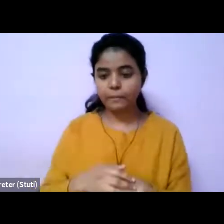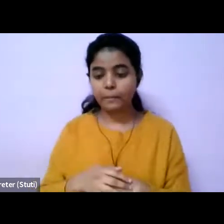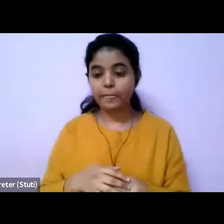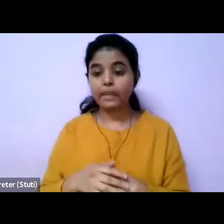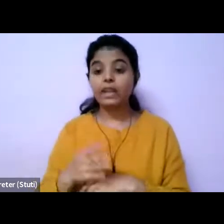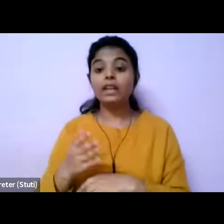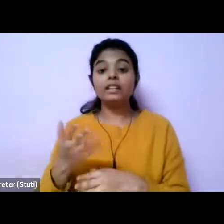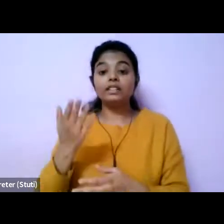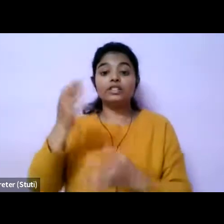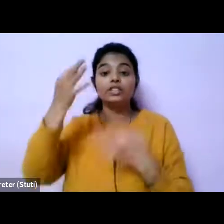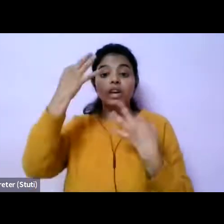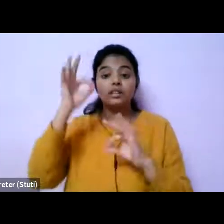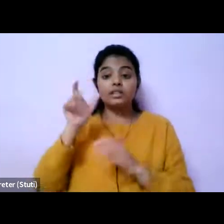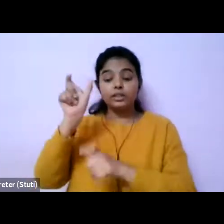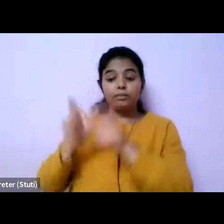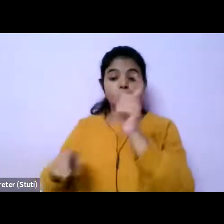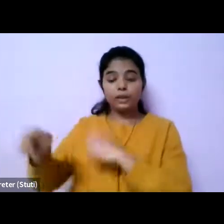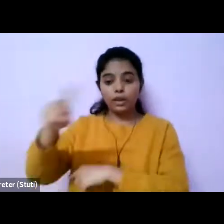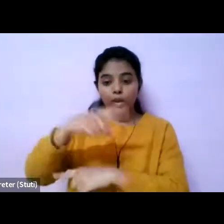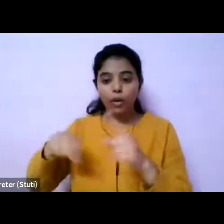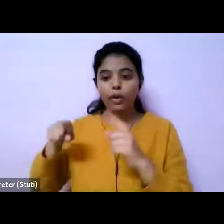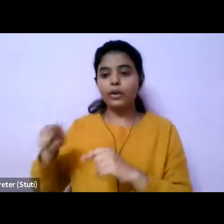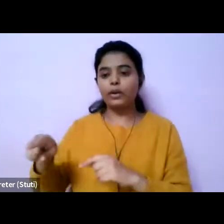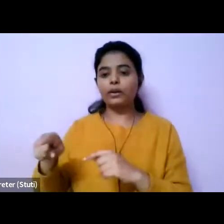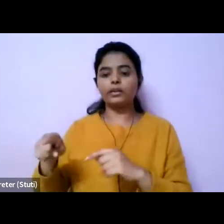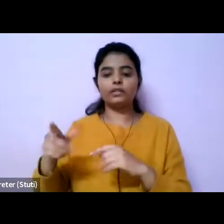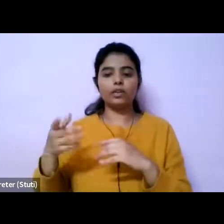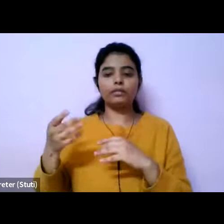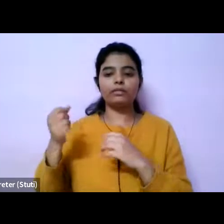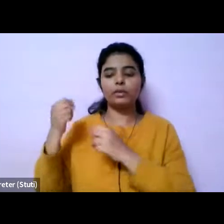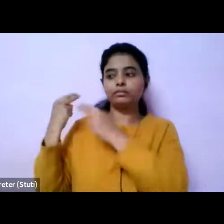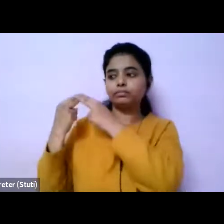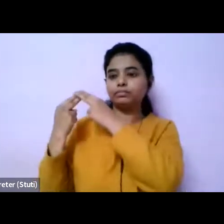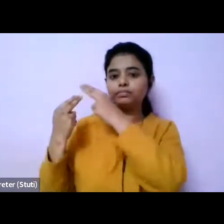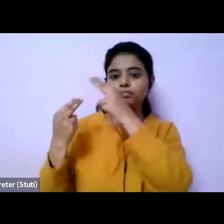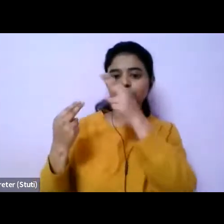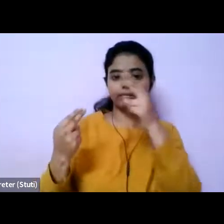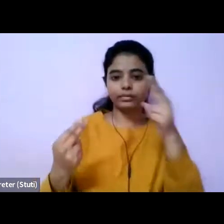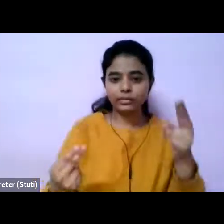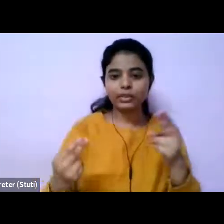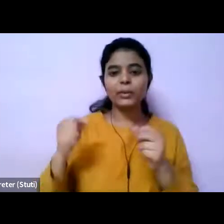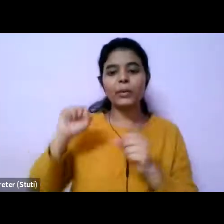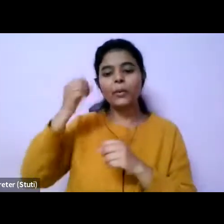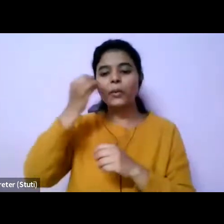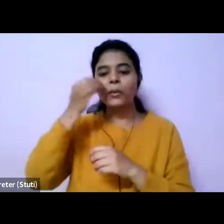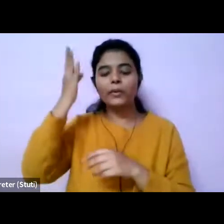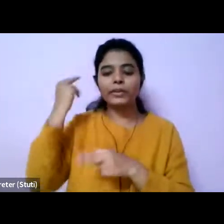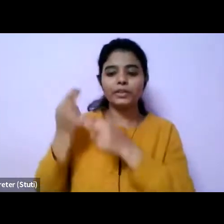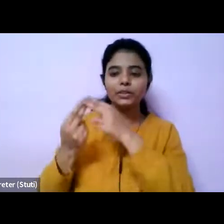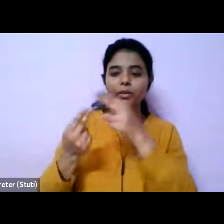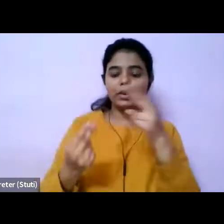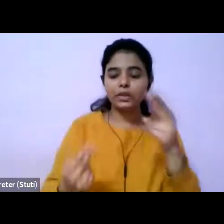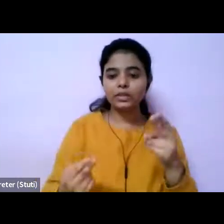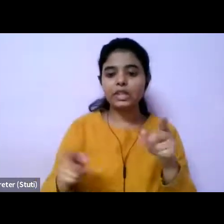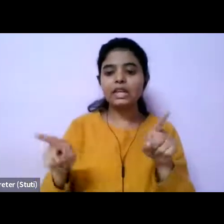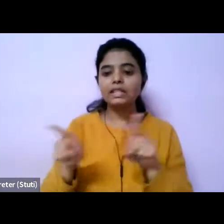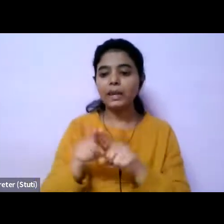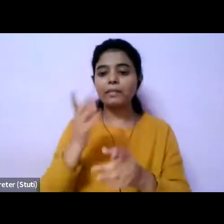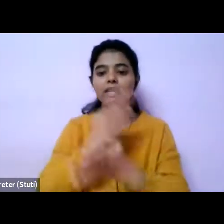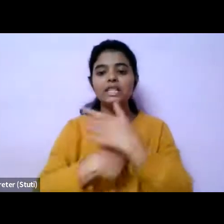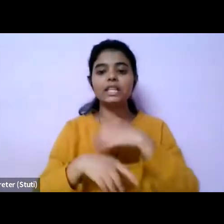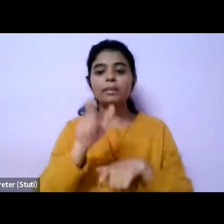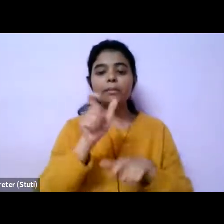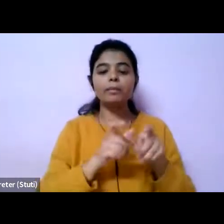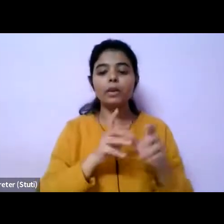who are performing the mythological stories are aware of the involvement of disability